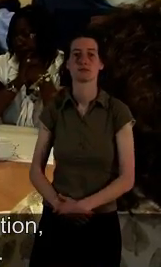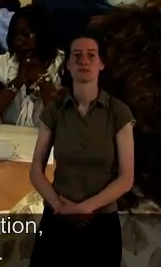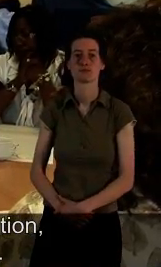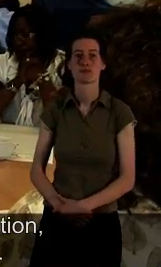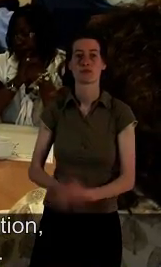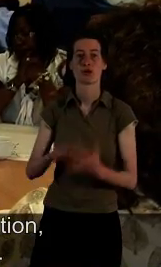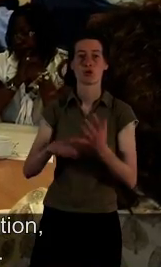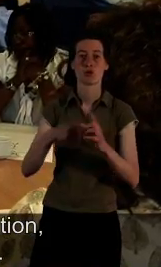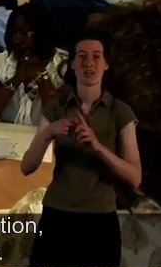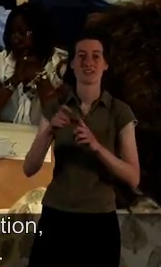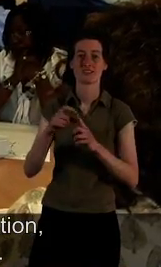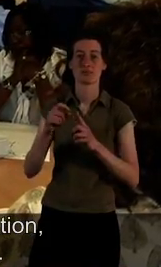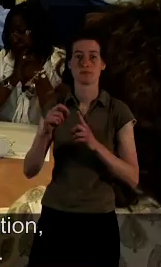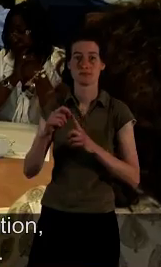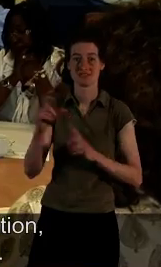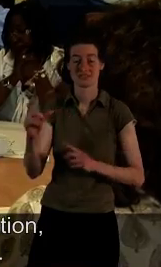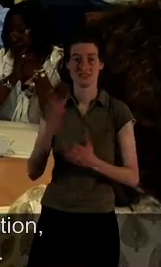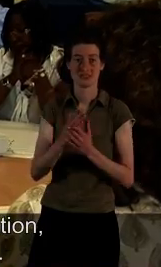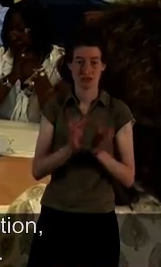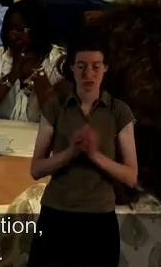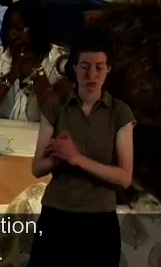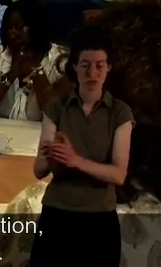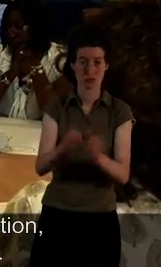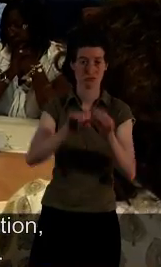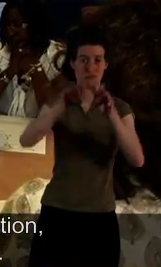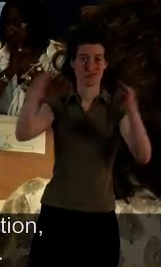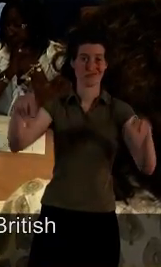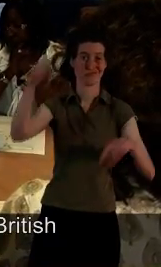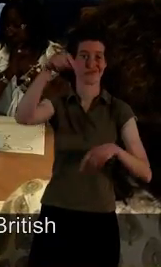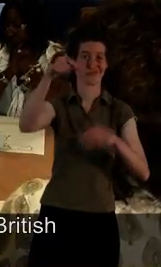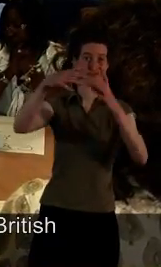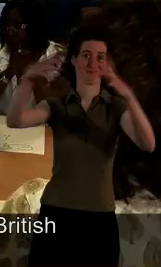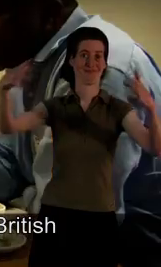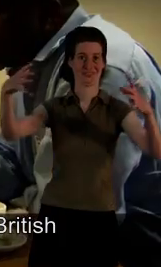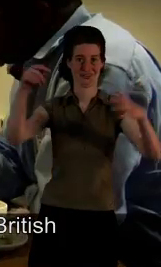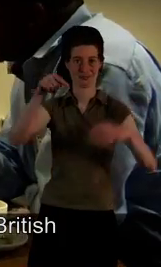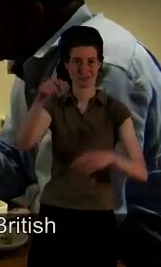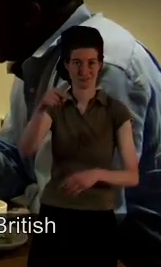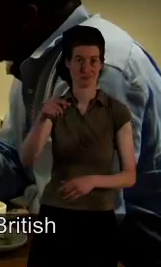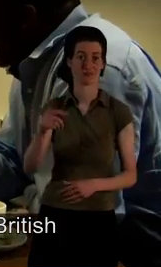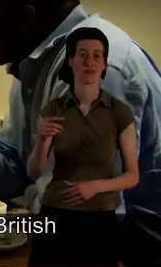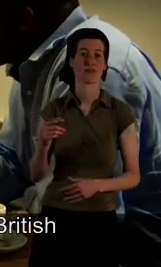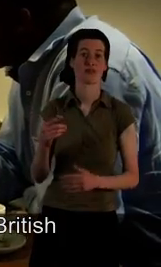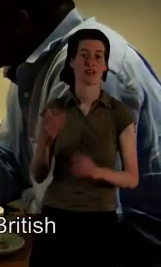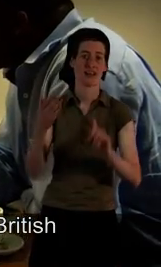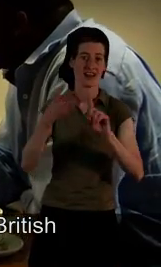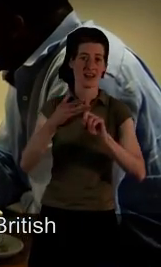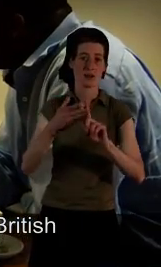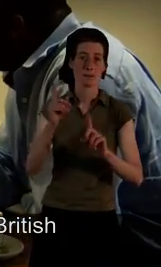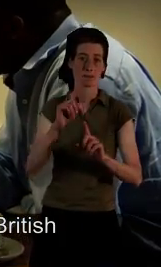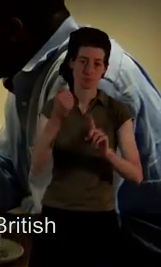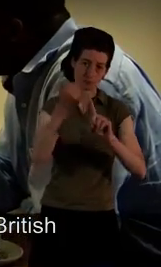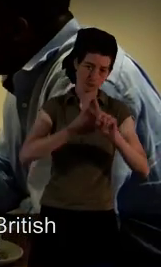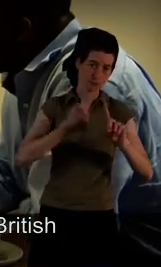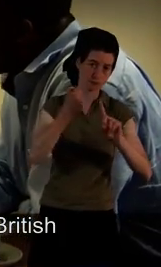UKDPC is an umbrella organisation made up of member groups. Historically, we originated as the